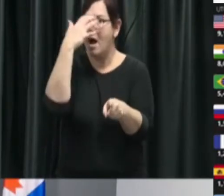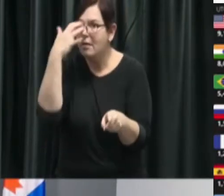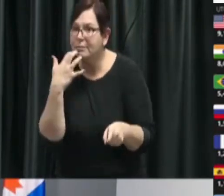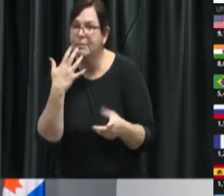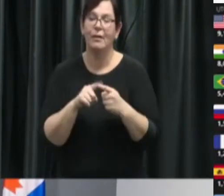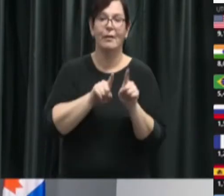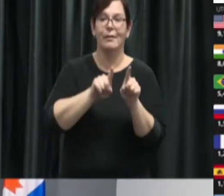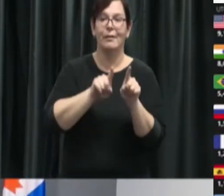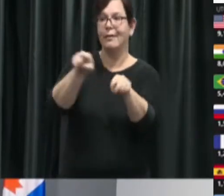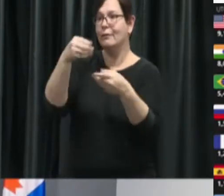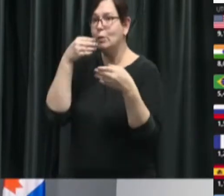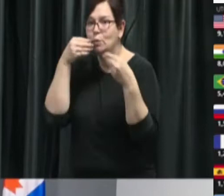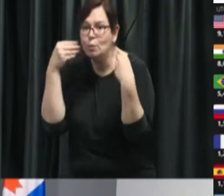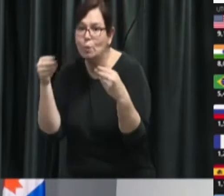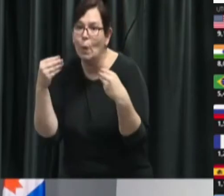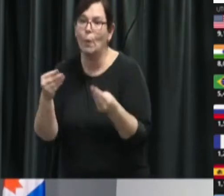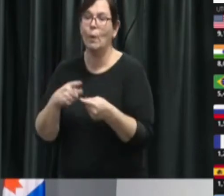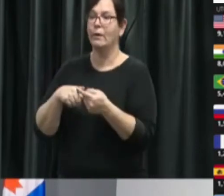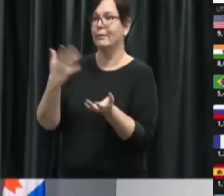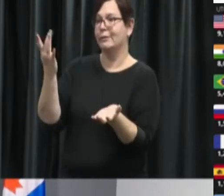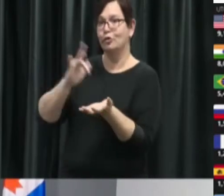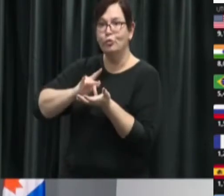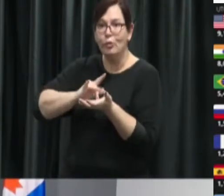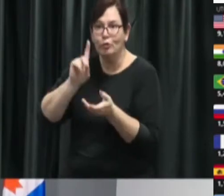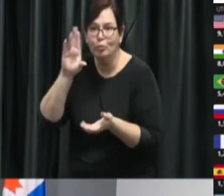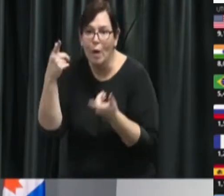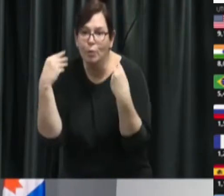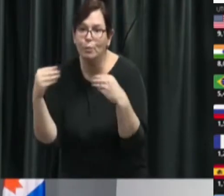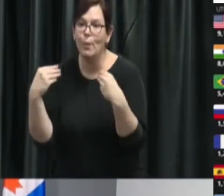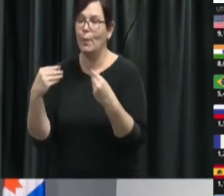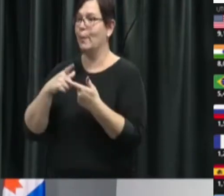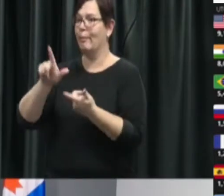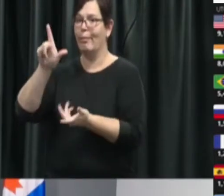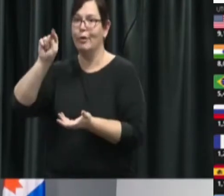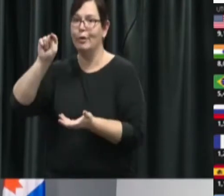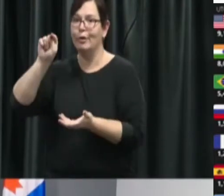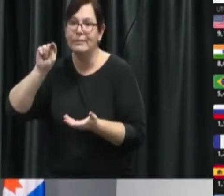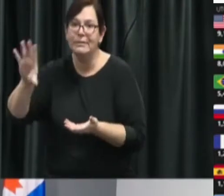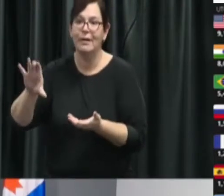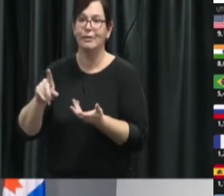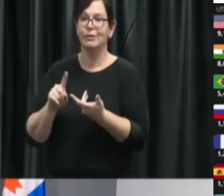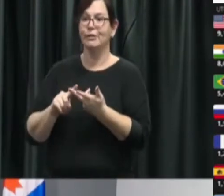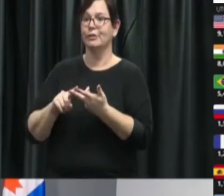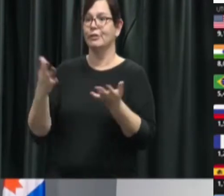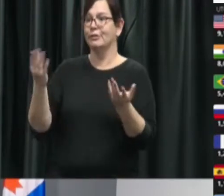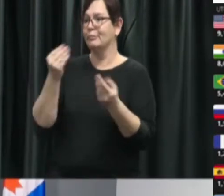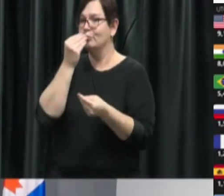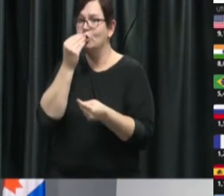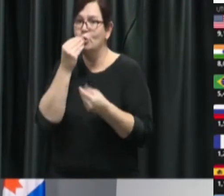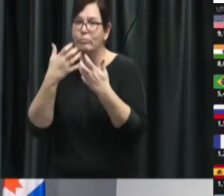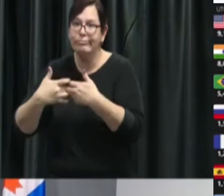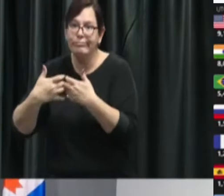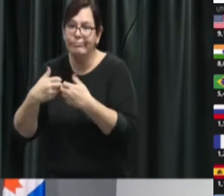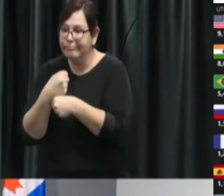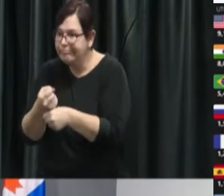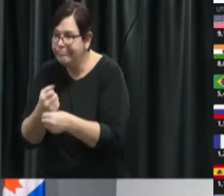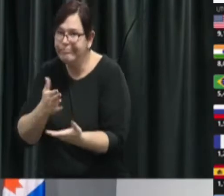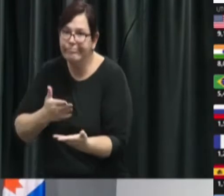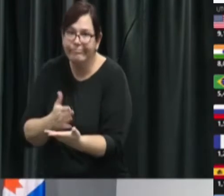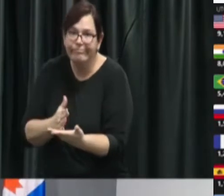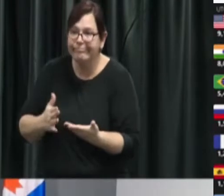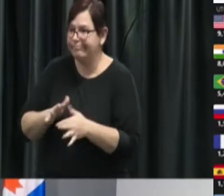stores, pharmacies, long-term care homes, and food production and distribution facilities. And they